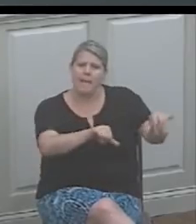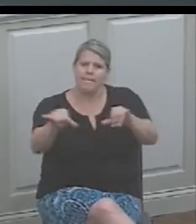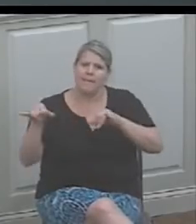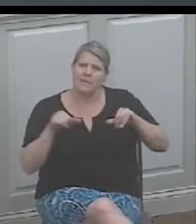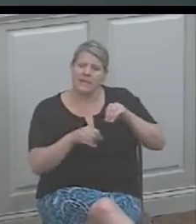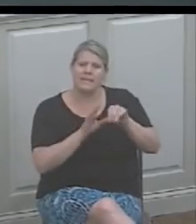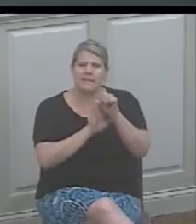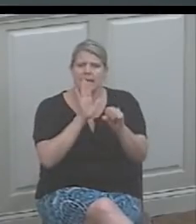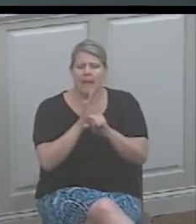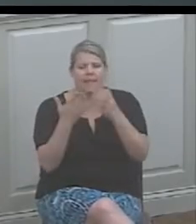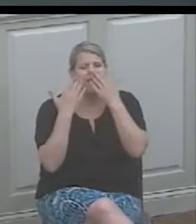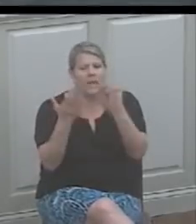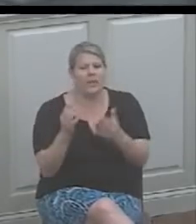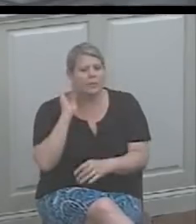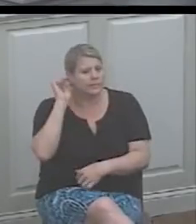Thank you. Thank you.